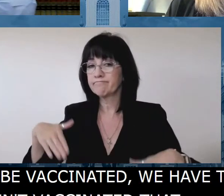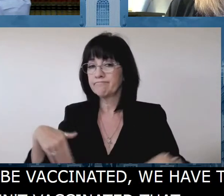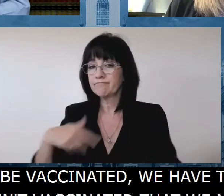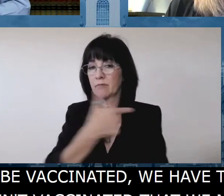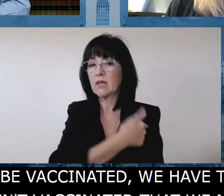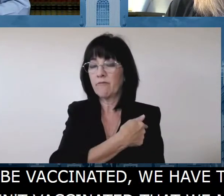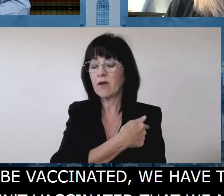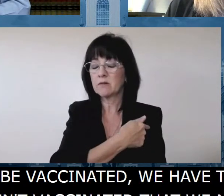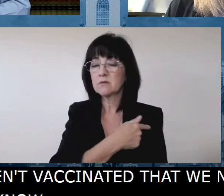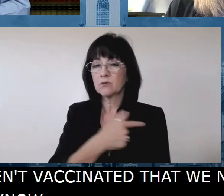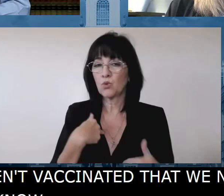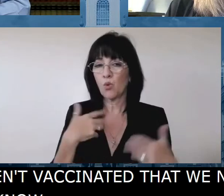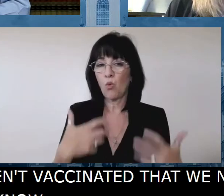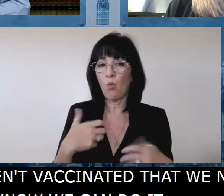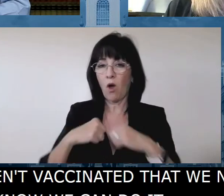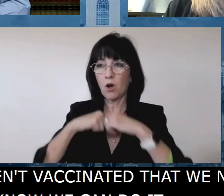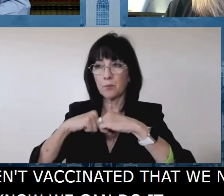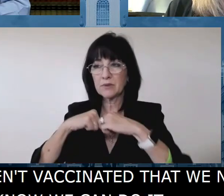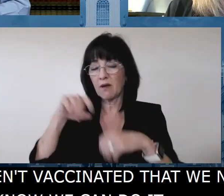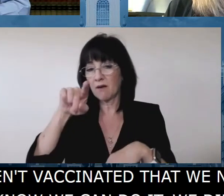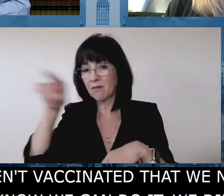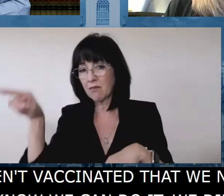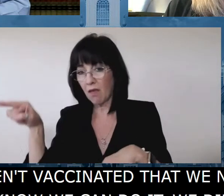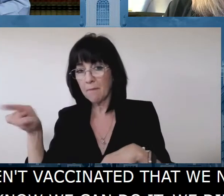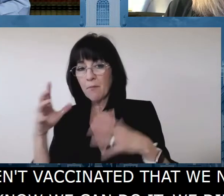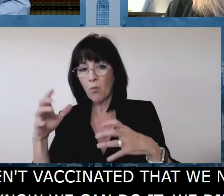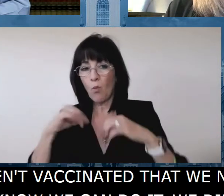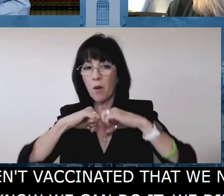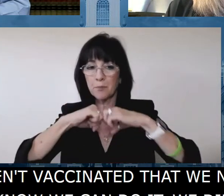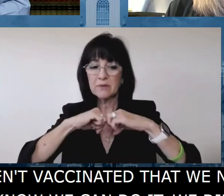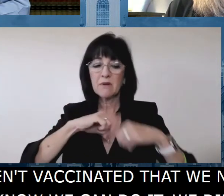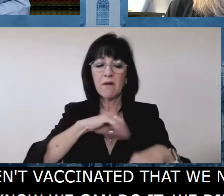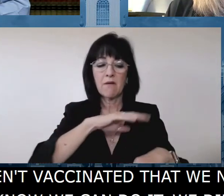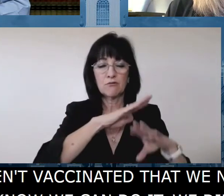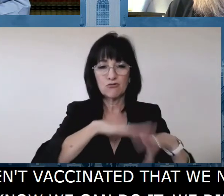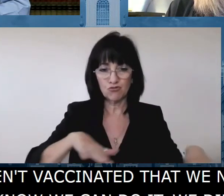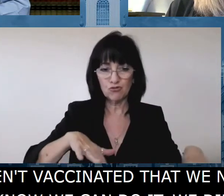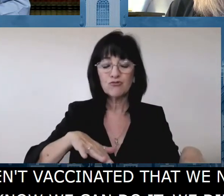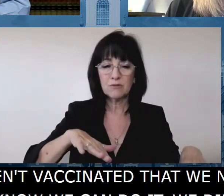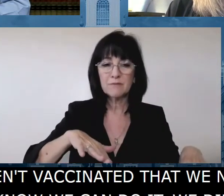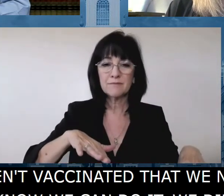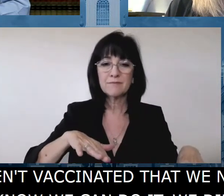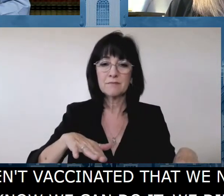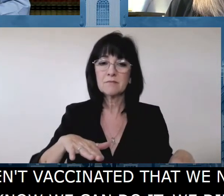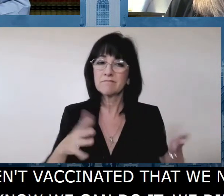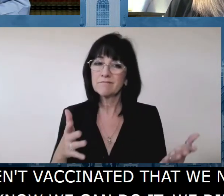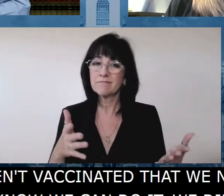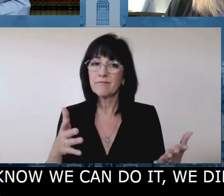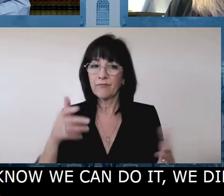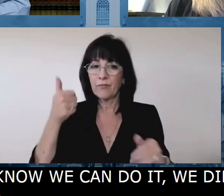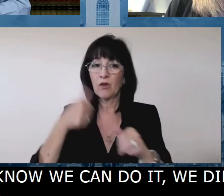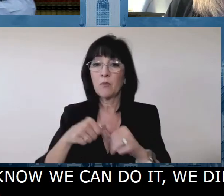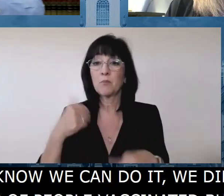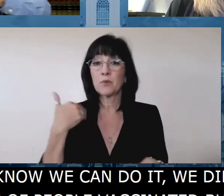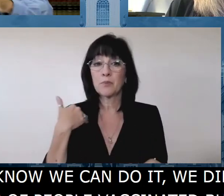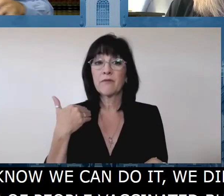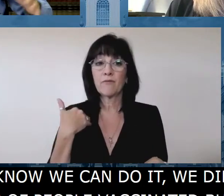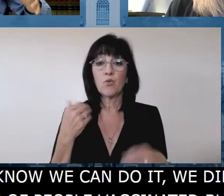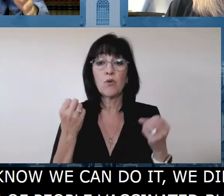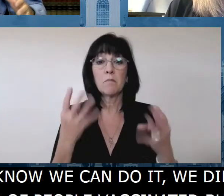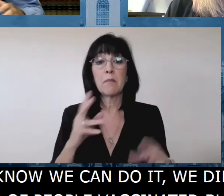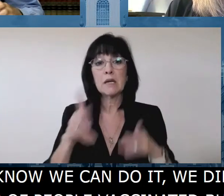we can do it. We did it the last year before we had lots of people vaccinated, but we're